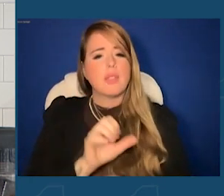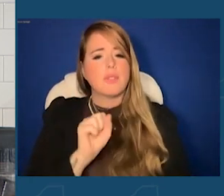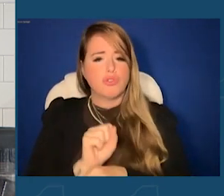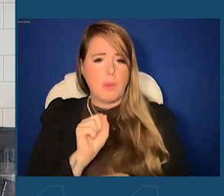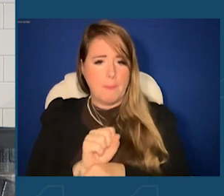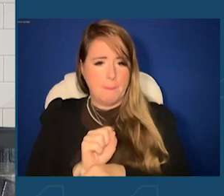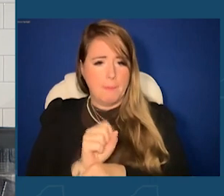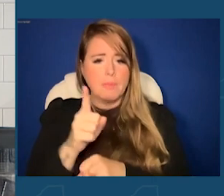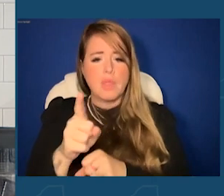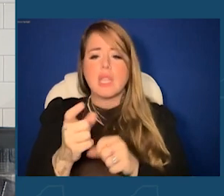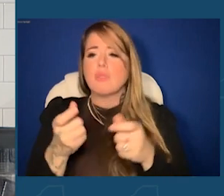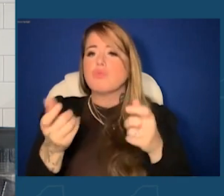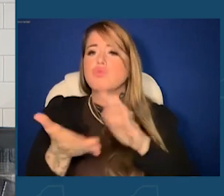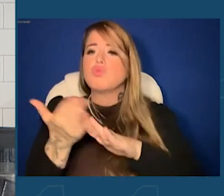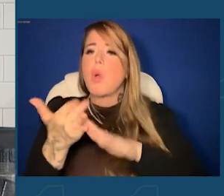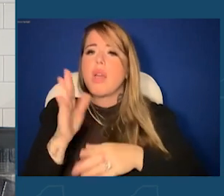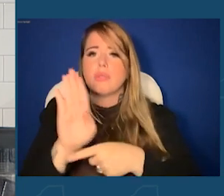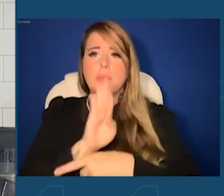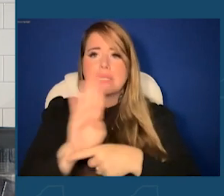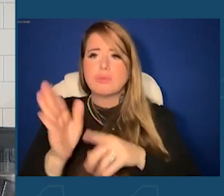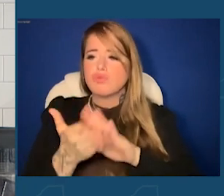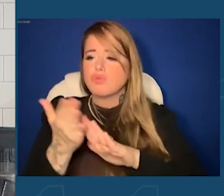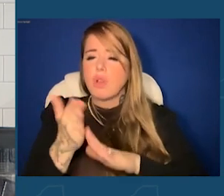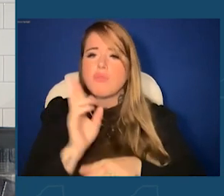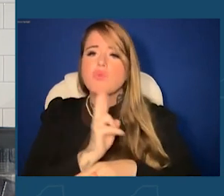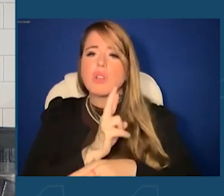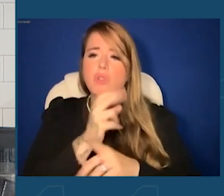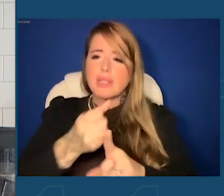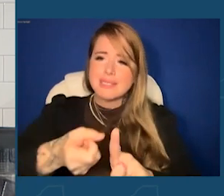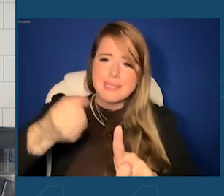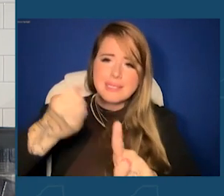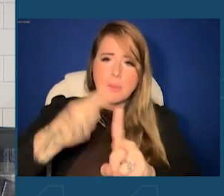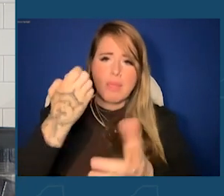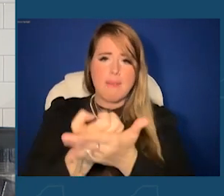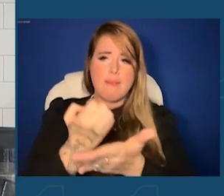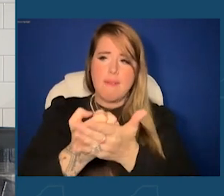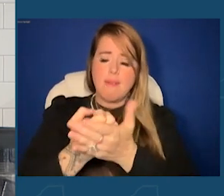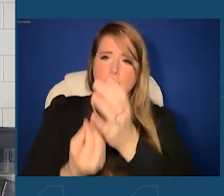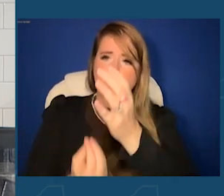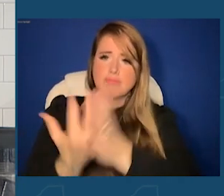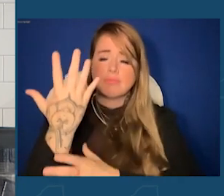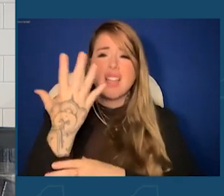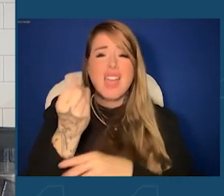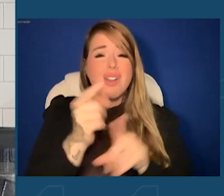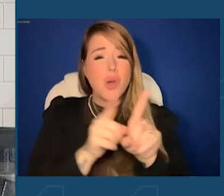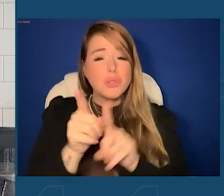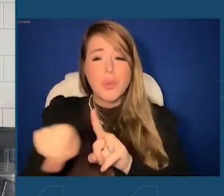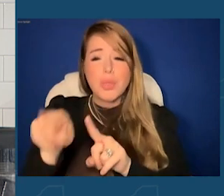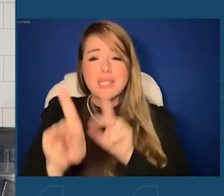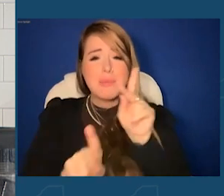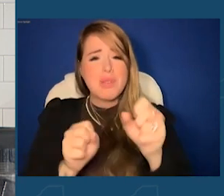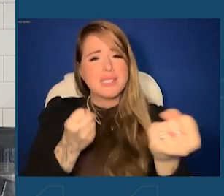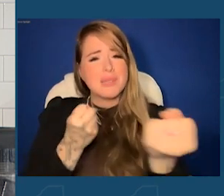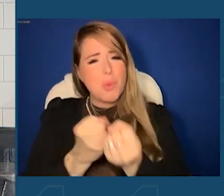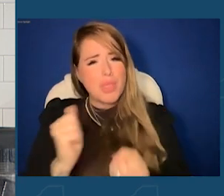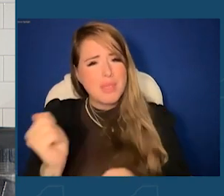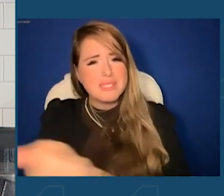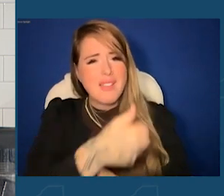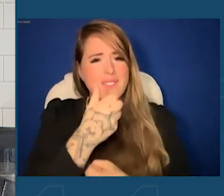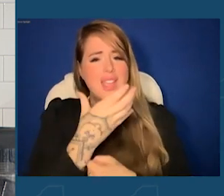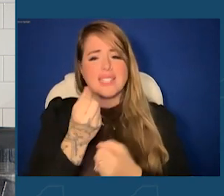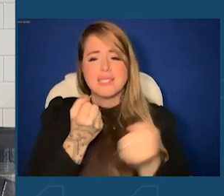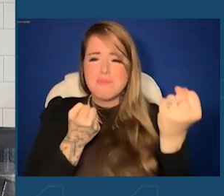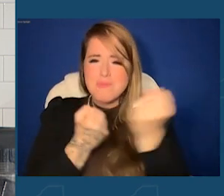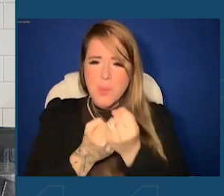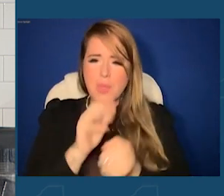can run their restaurants, they can stimulate our economy, but also so these folks can support themselves and support